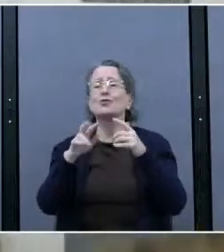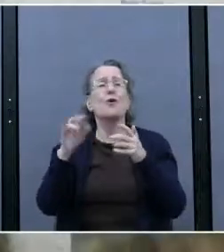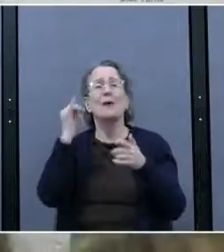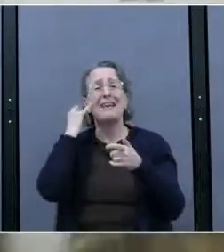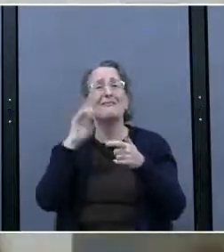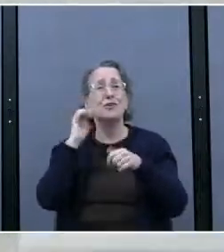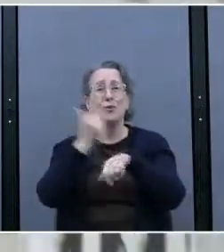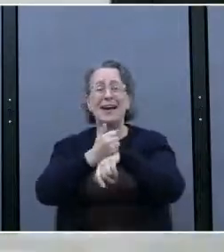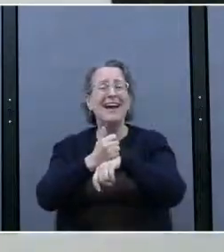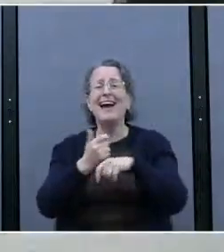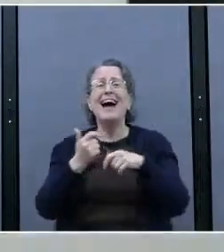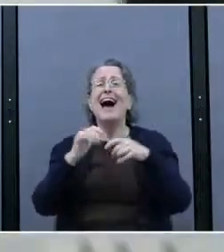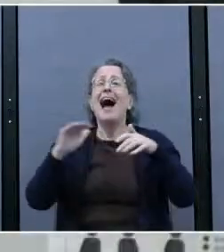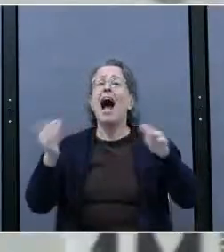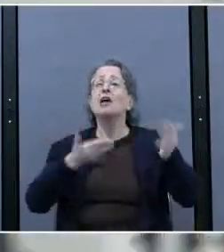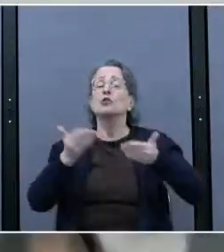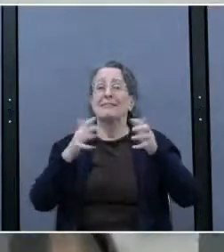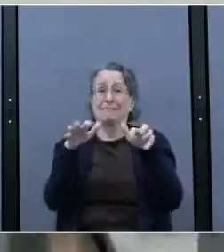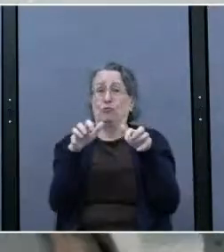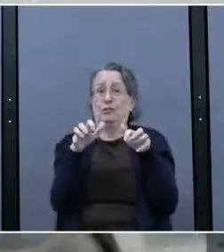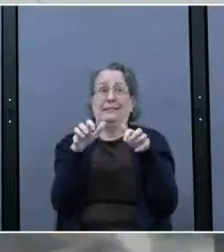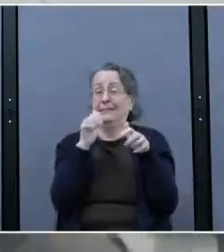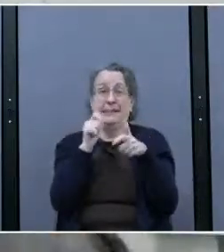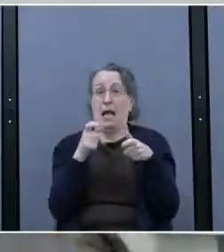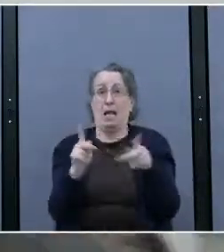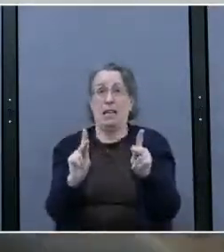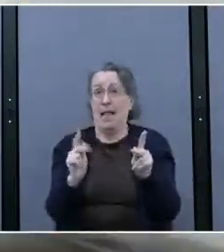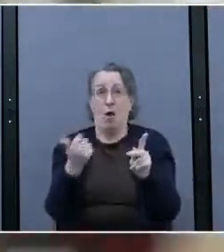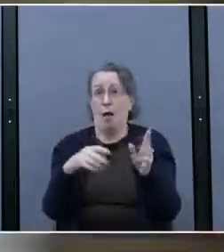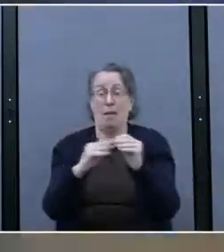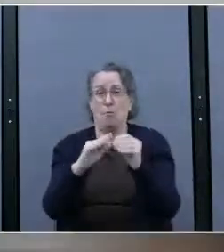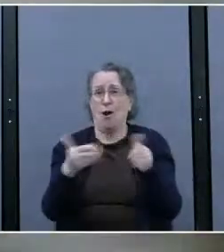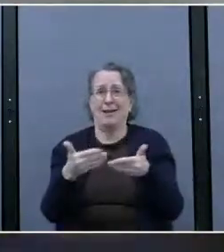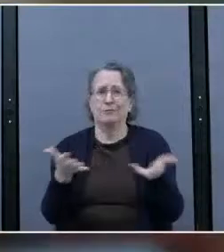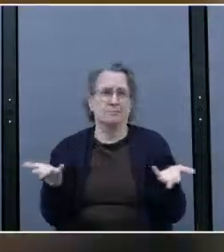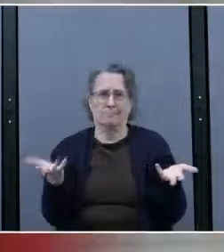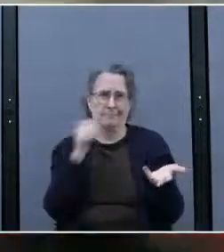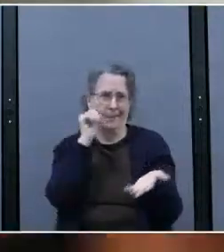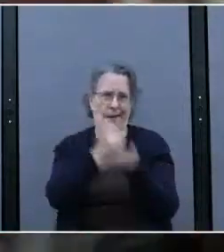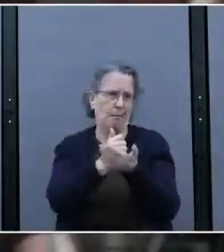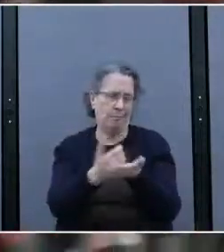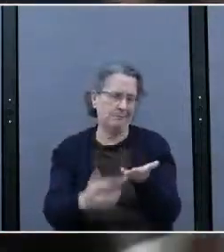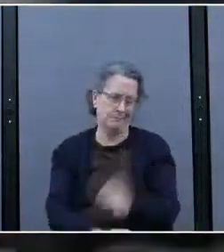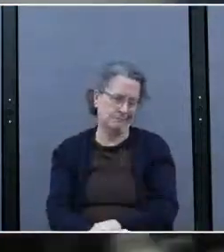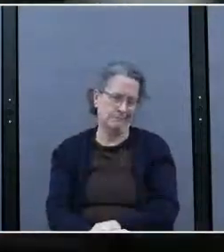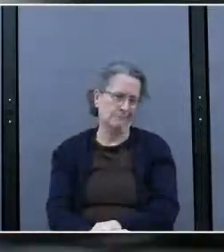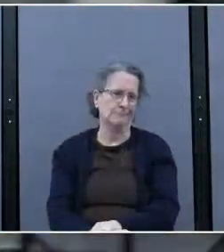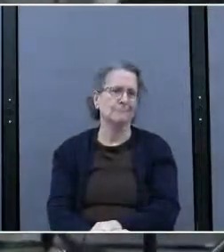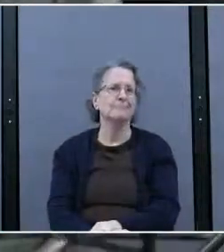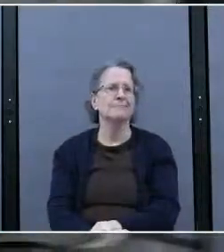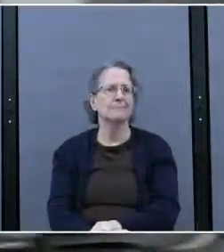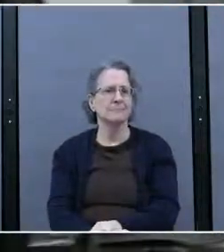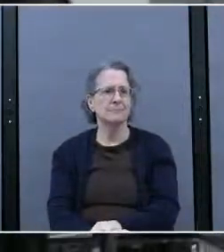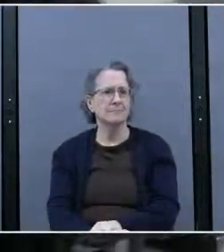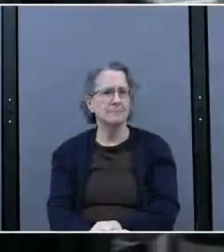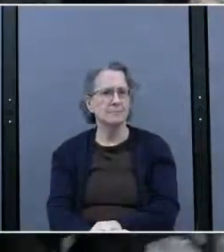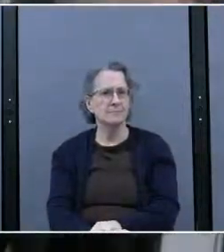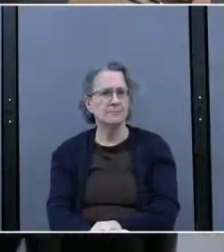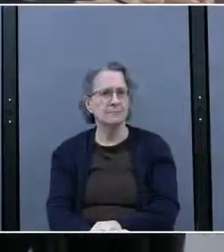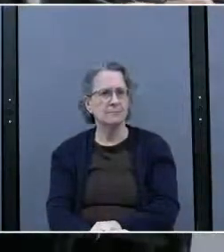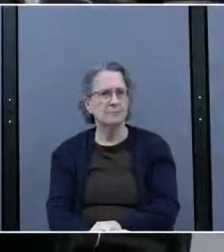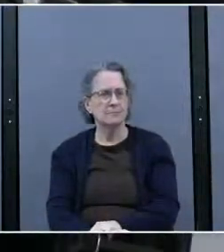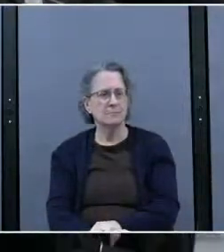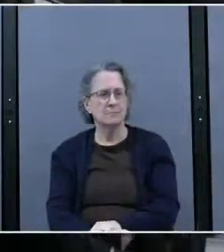right now. We don't have that angle. Nope. Okay, other questions on Article 12?